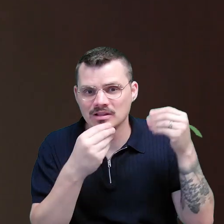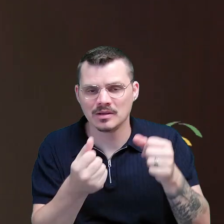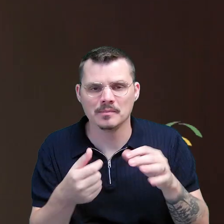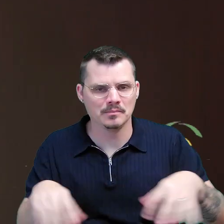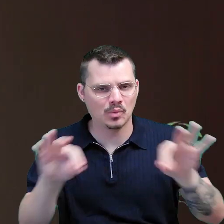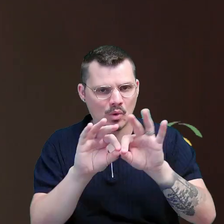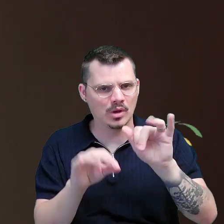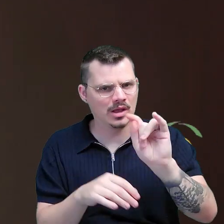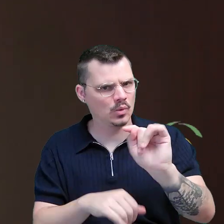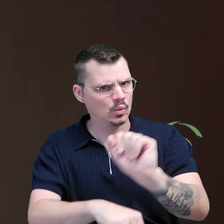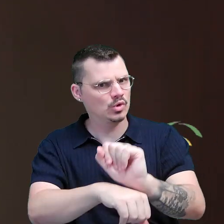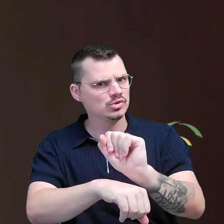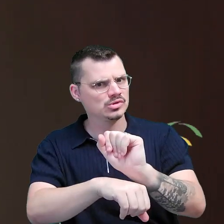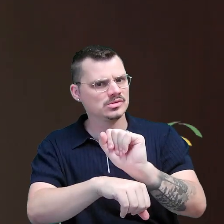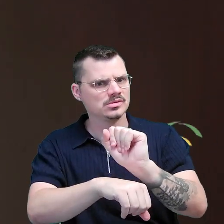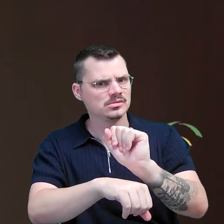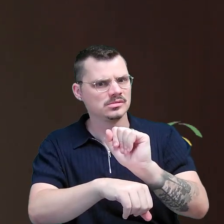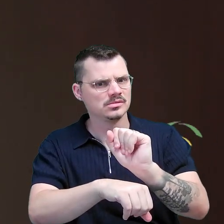it works.